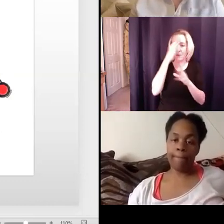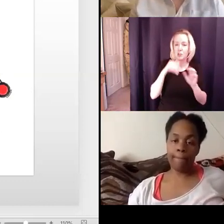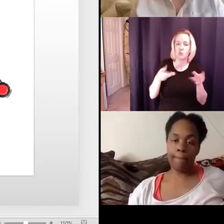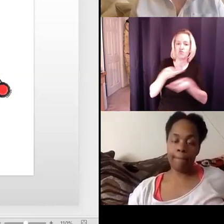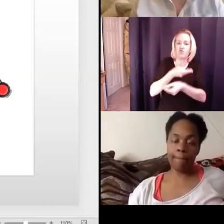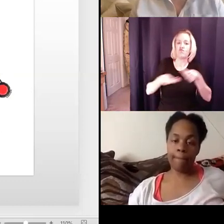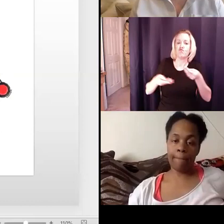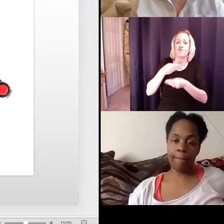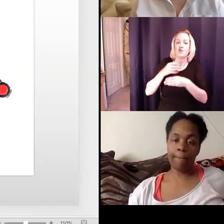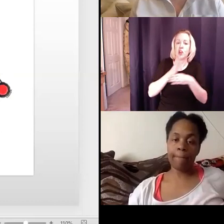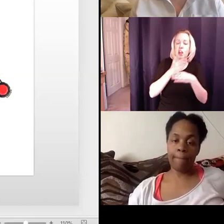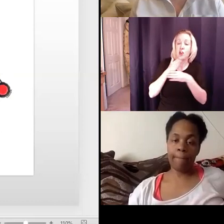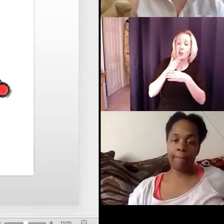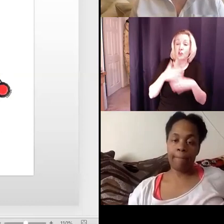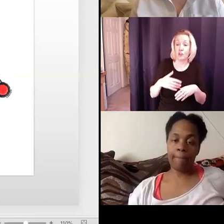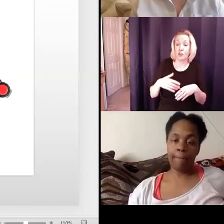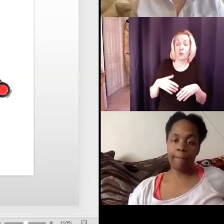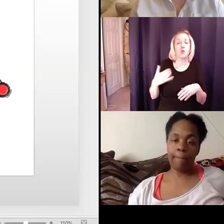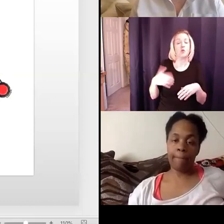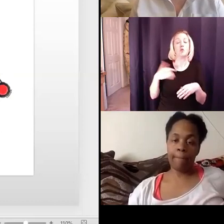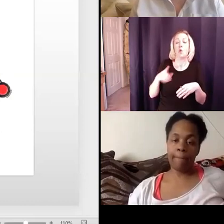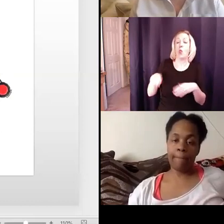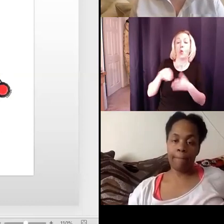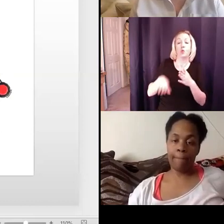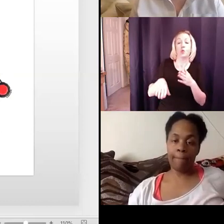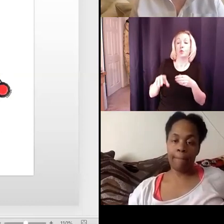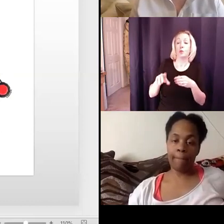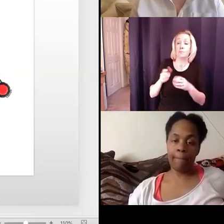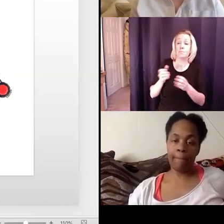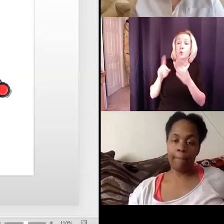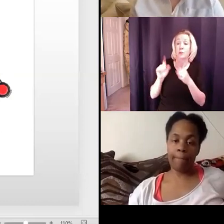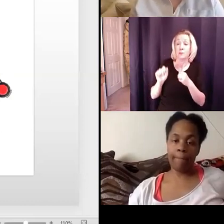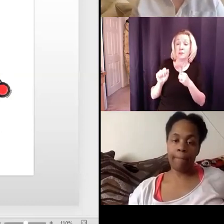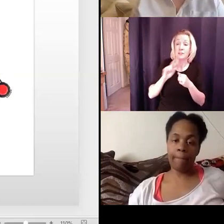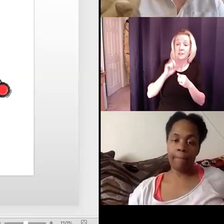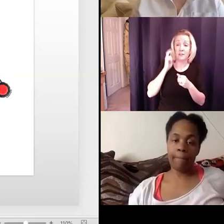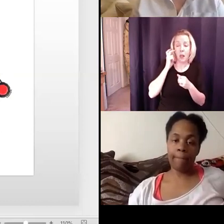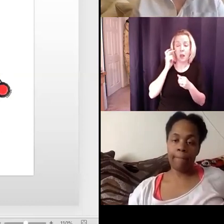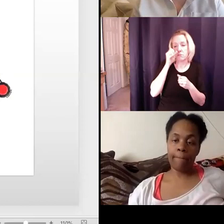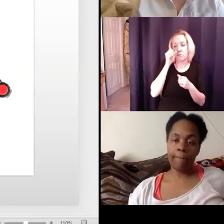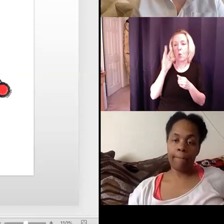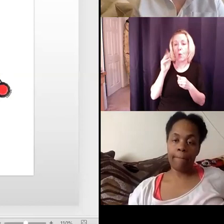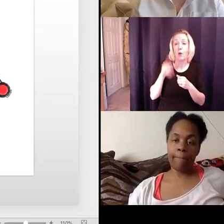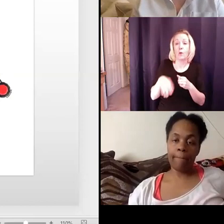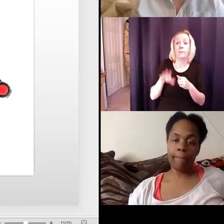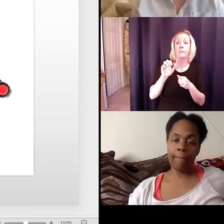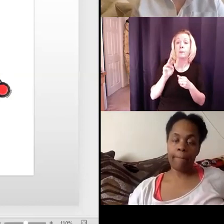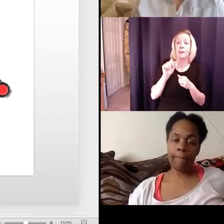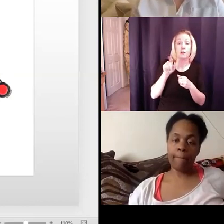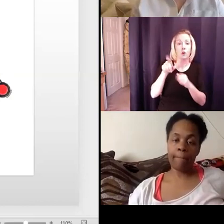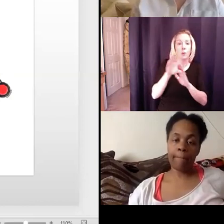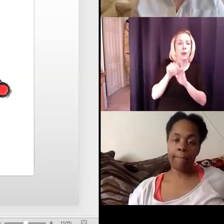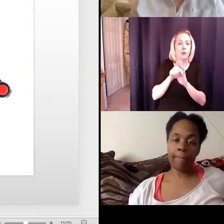to working with kids, especially with multiple disabilities and deaf blindness in specifically. So Amanda will tell you, her background is not